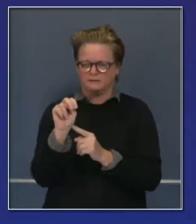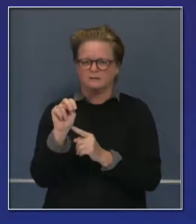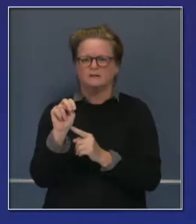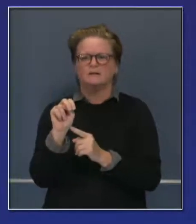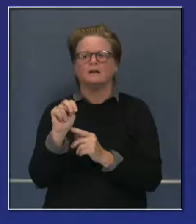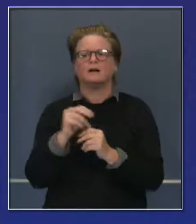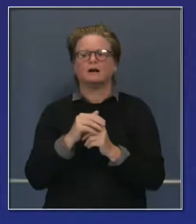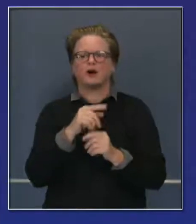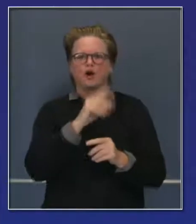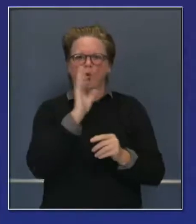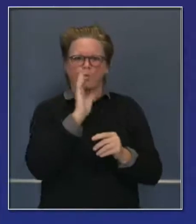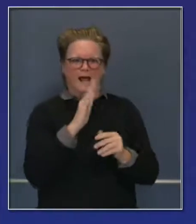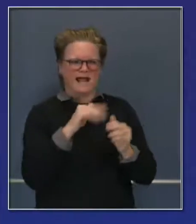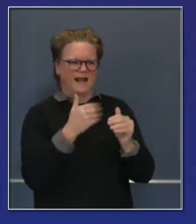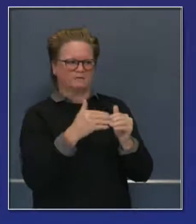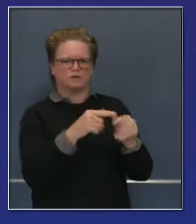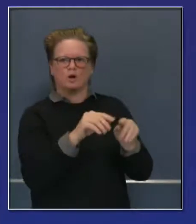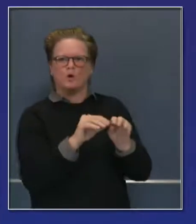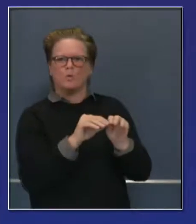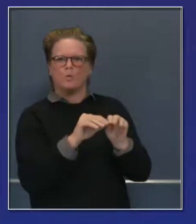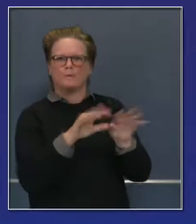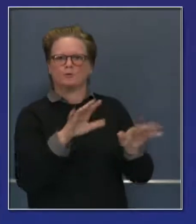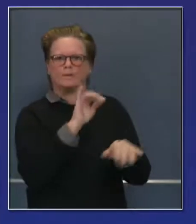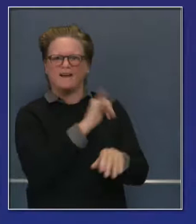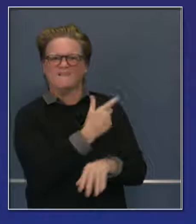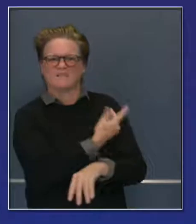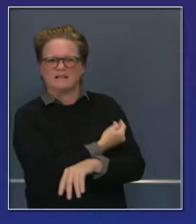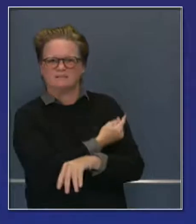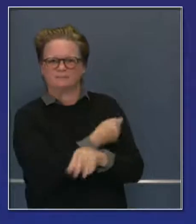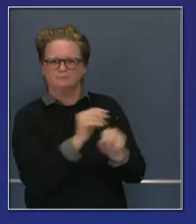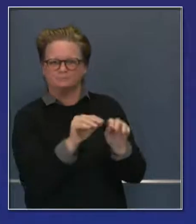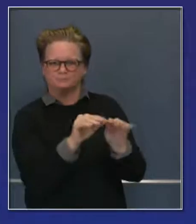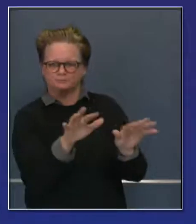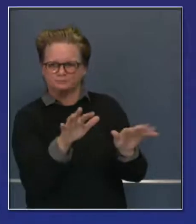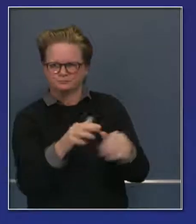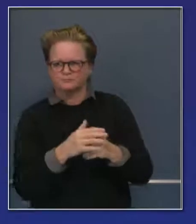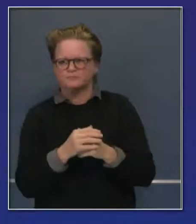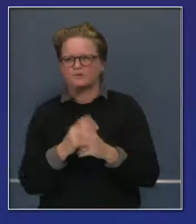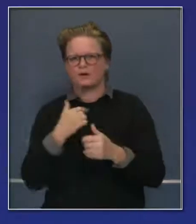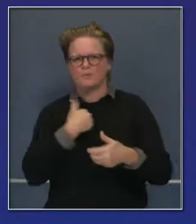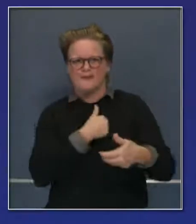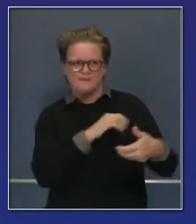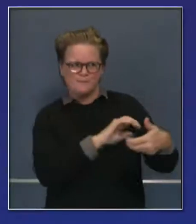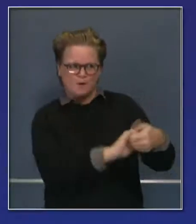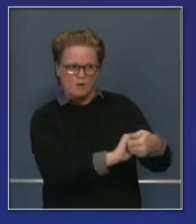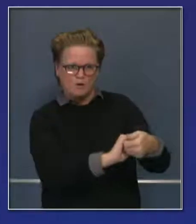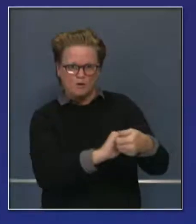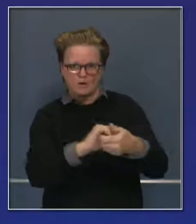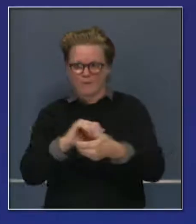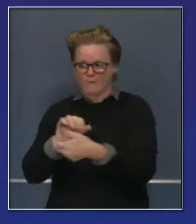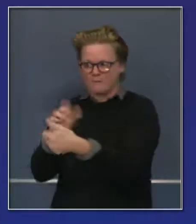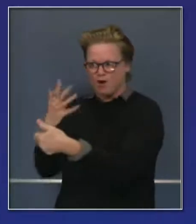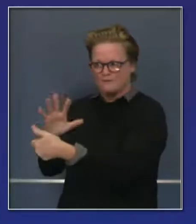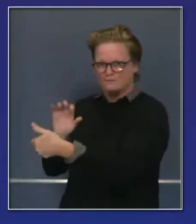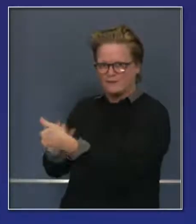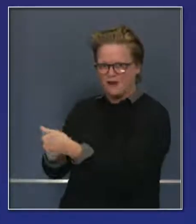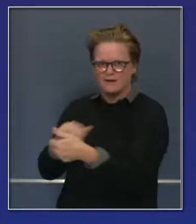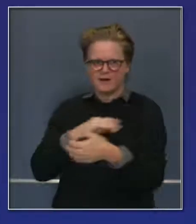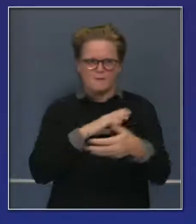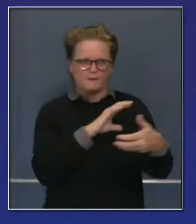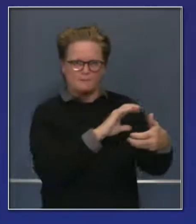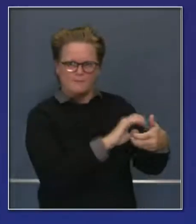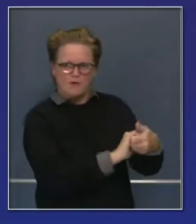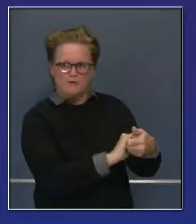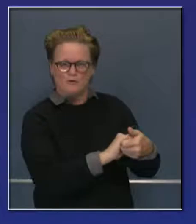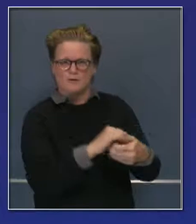them, working with our work group, the drafting guidelines work group, to make sure that we are